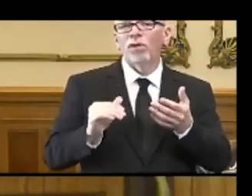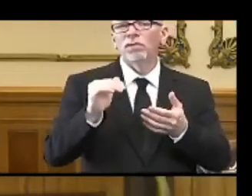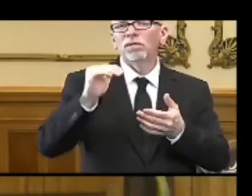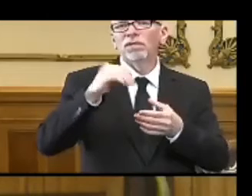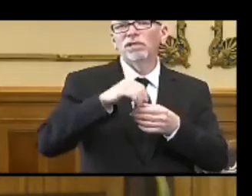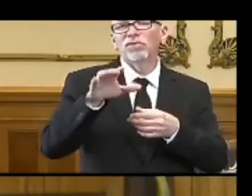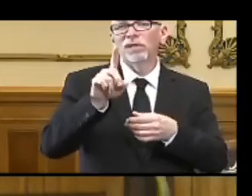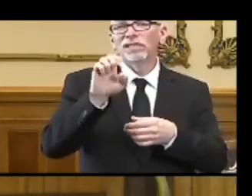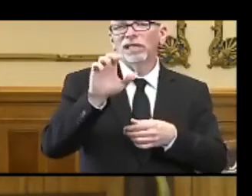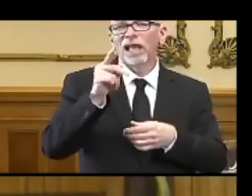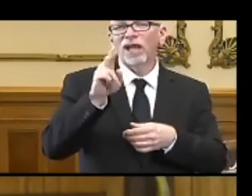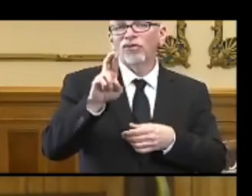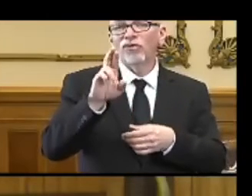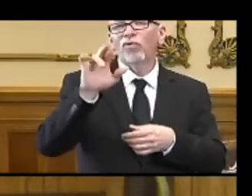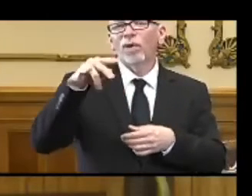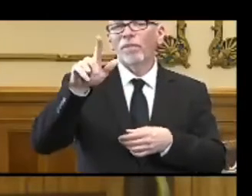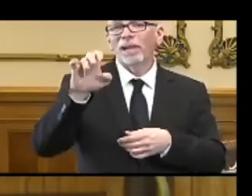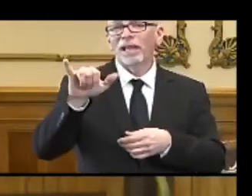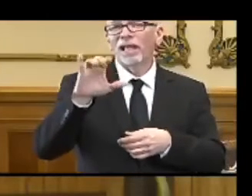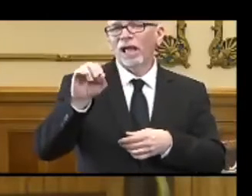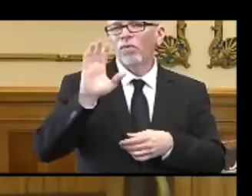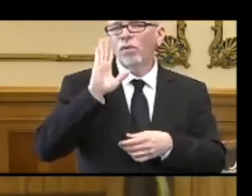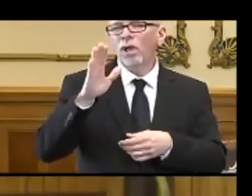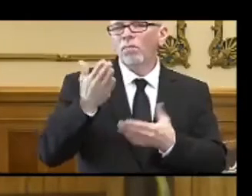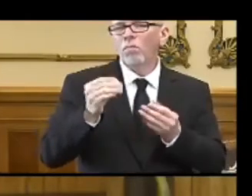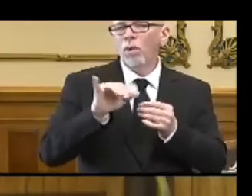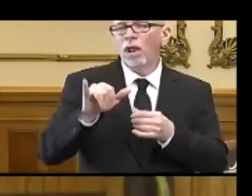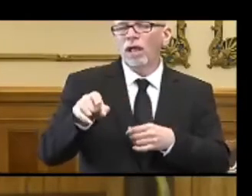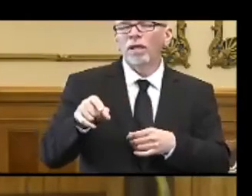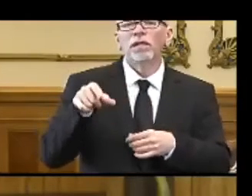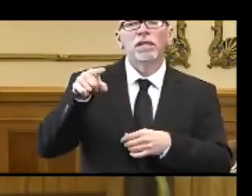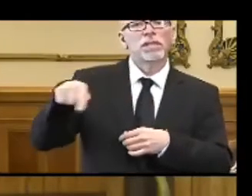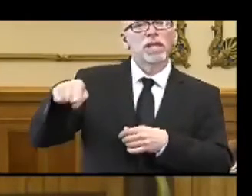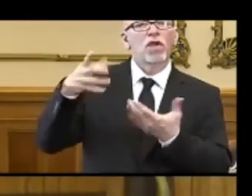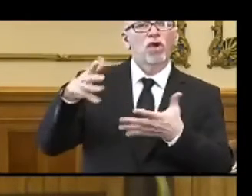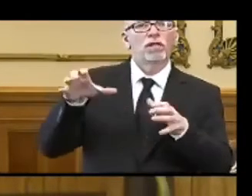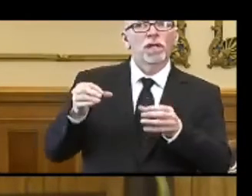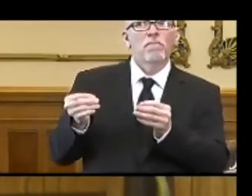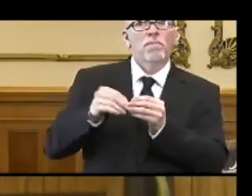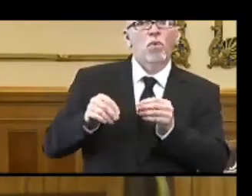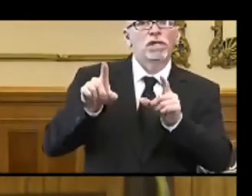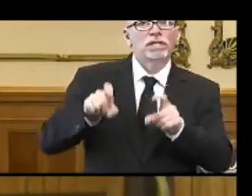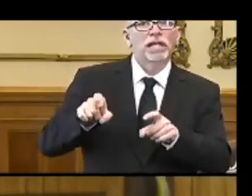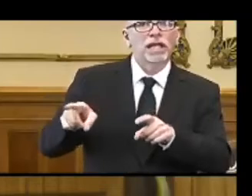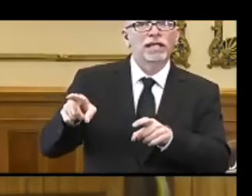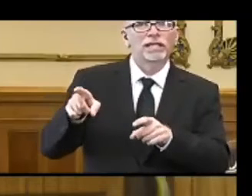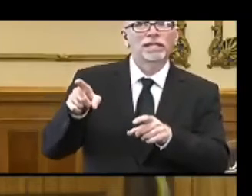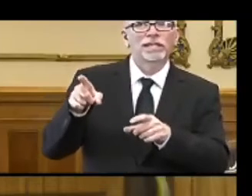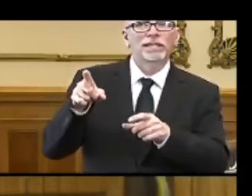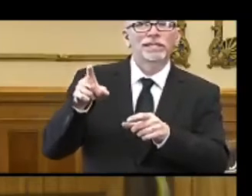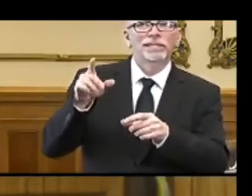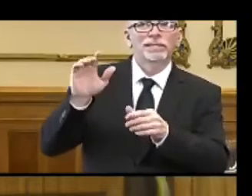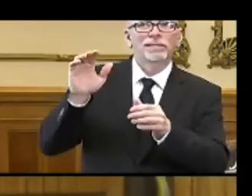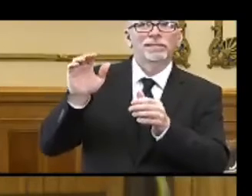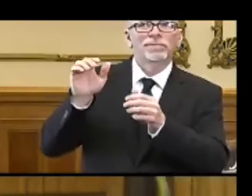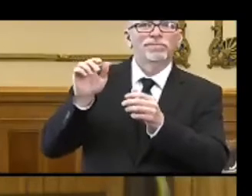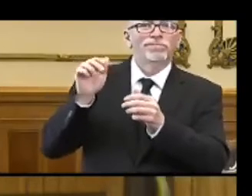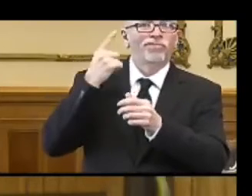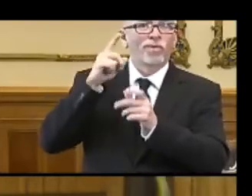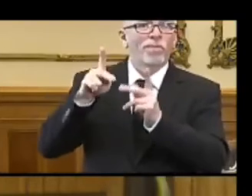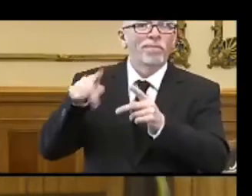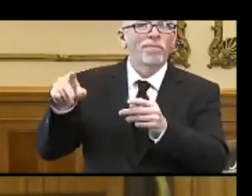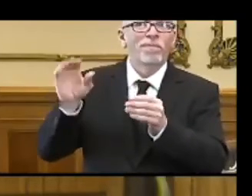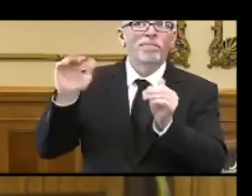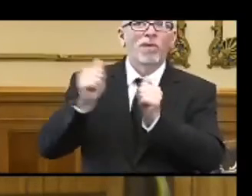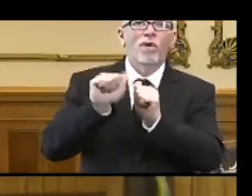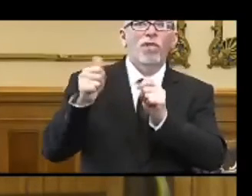it up around Decatur and Ripley also. I will say that they have done more testing per capita there than a lot of places. They sent their